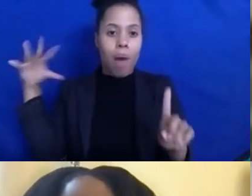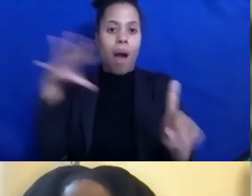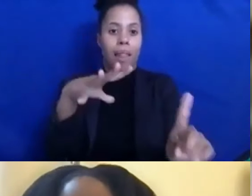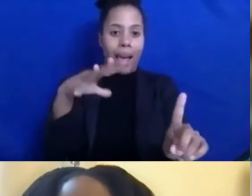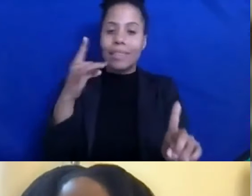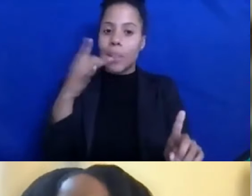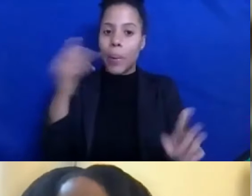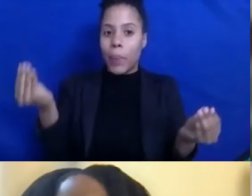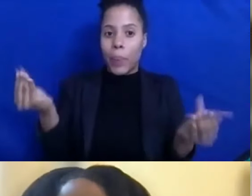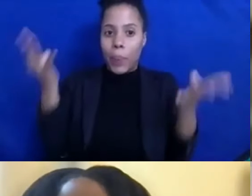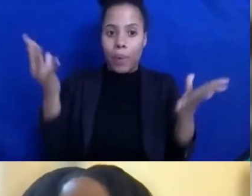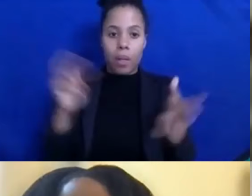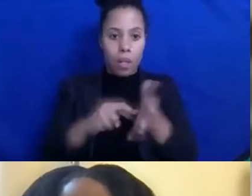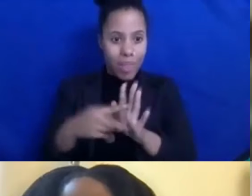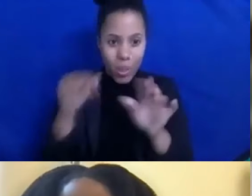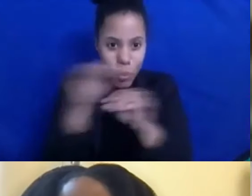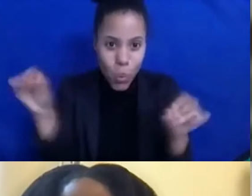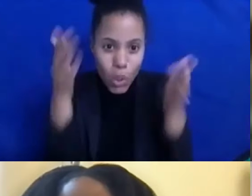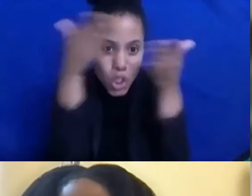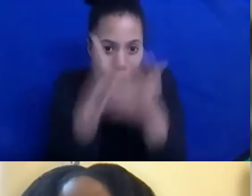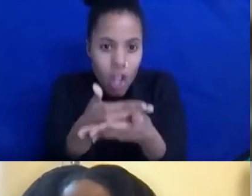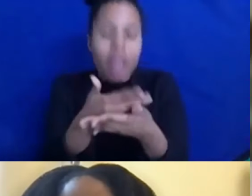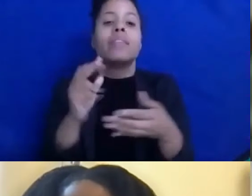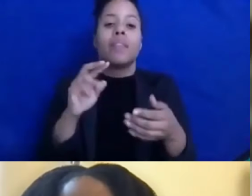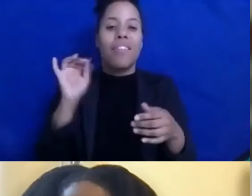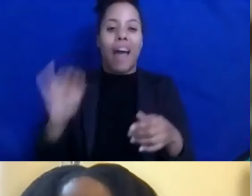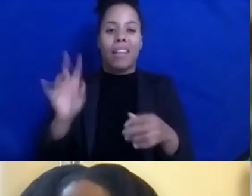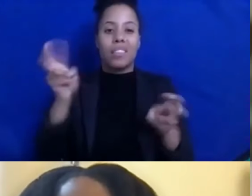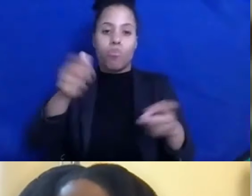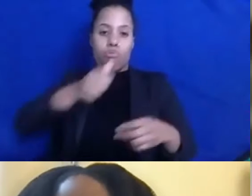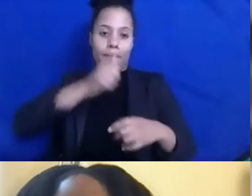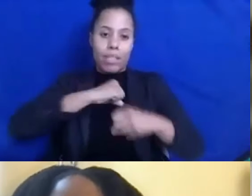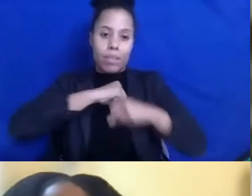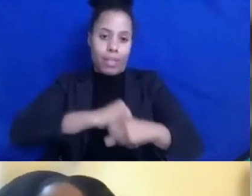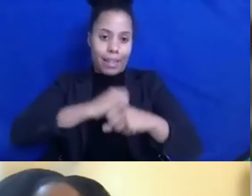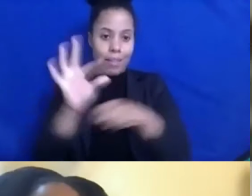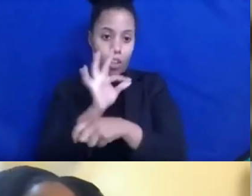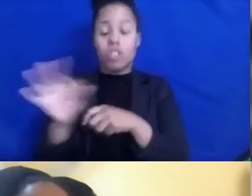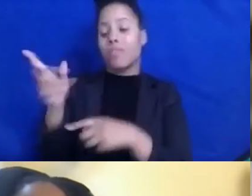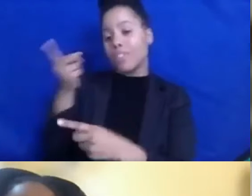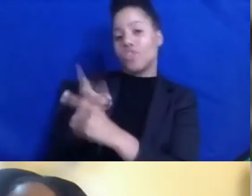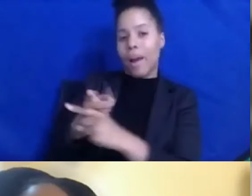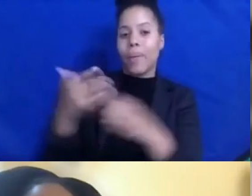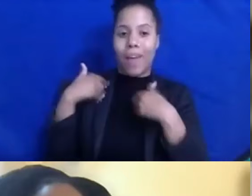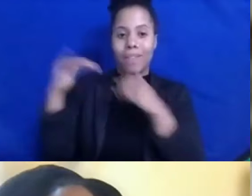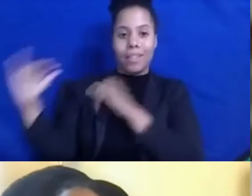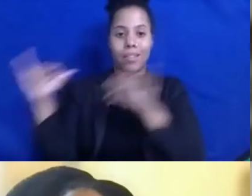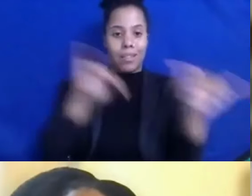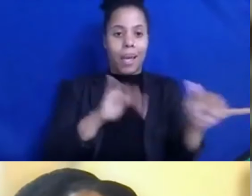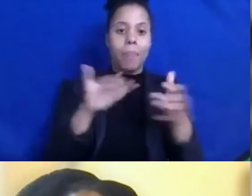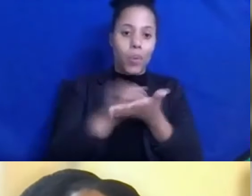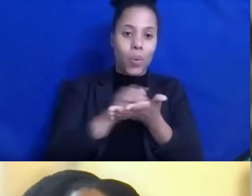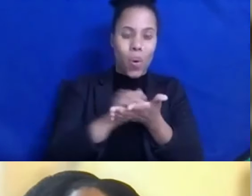a sense of, that is a privacy, of, you know, that is a privacy protecting function. That's right. We have that in New York, these